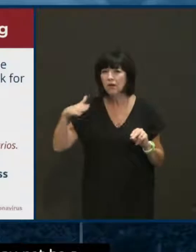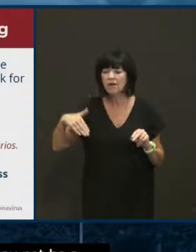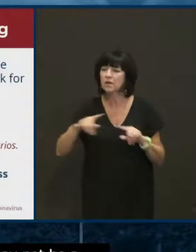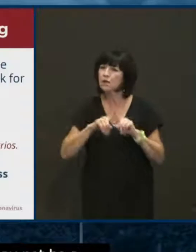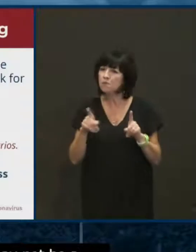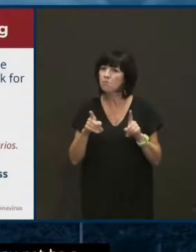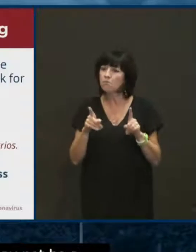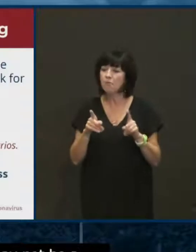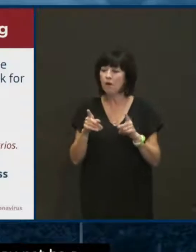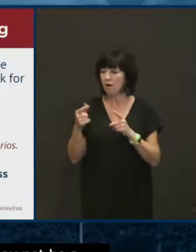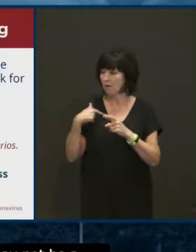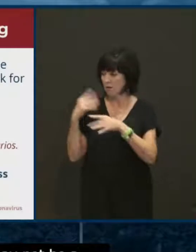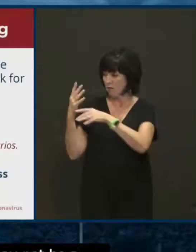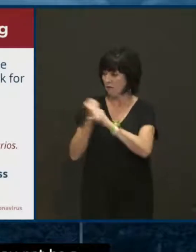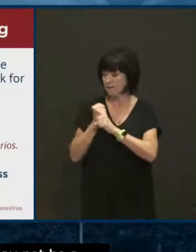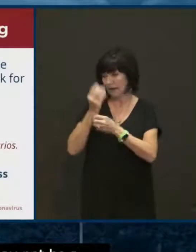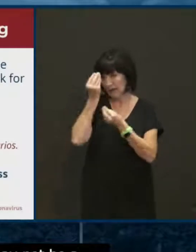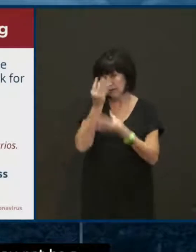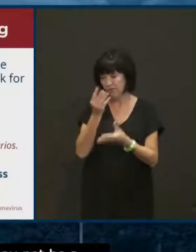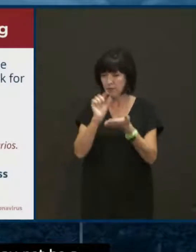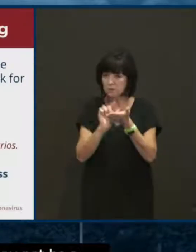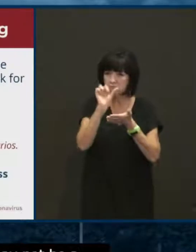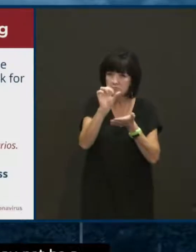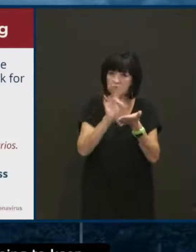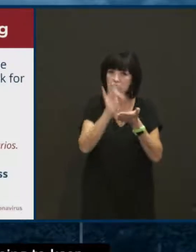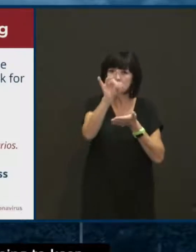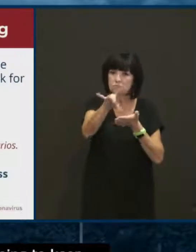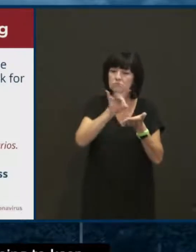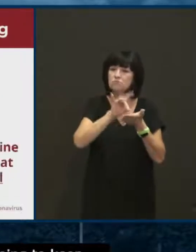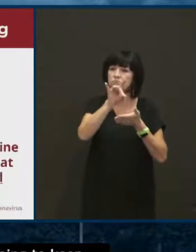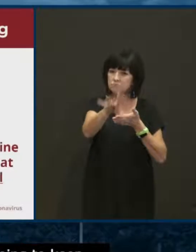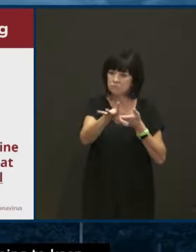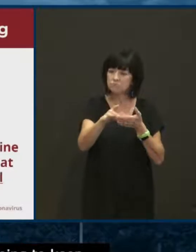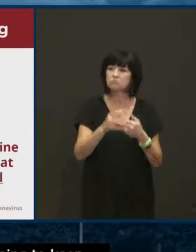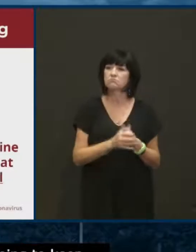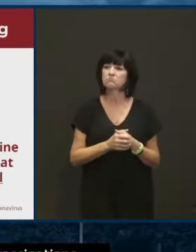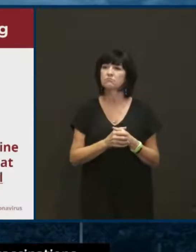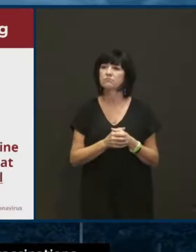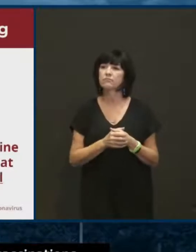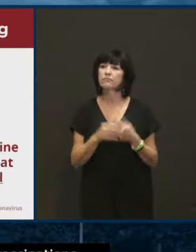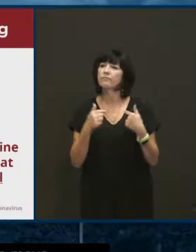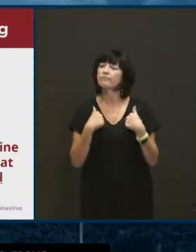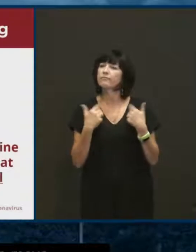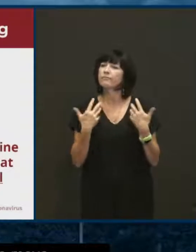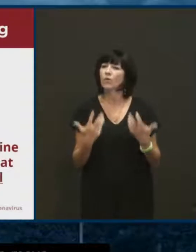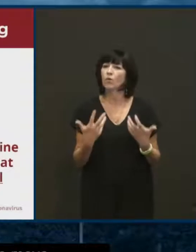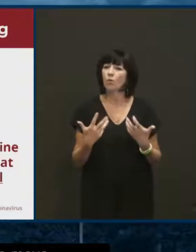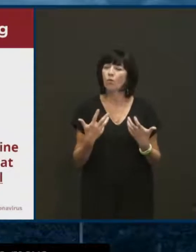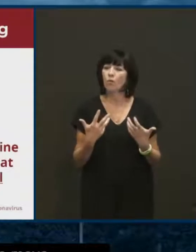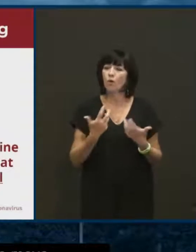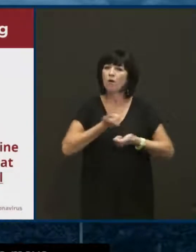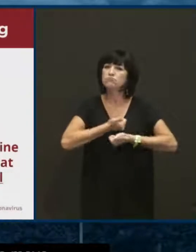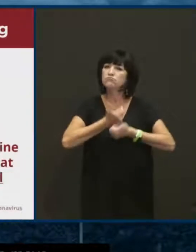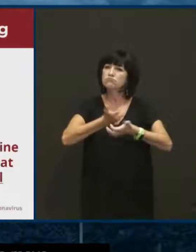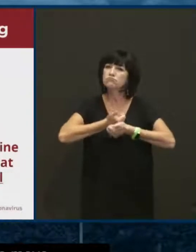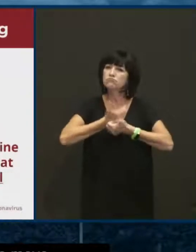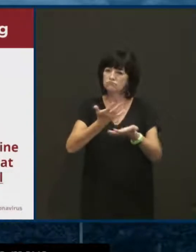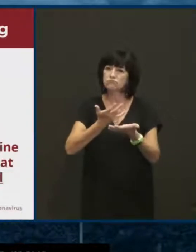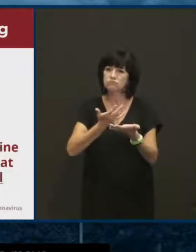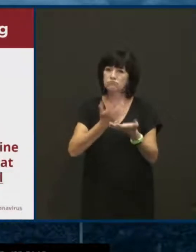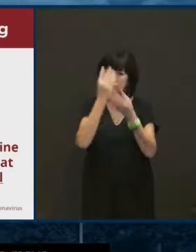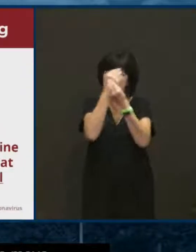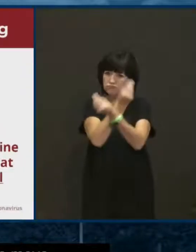updates as we move forward. And additionally, I just wanted to share that